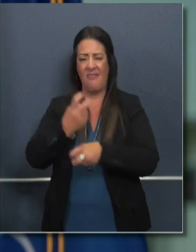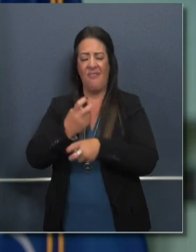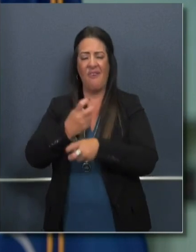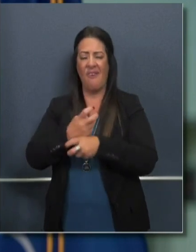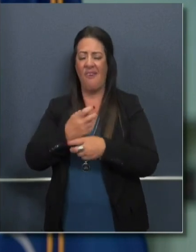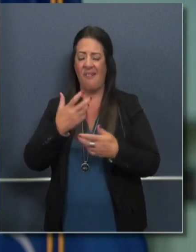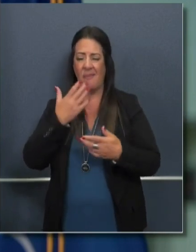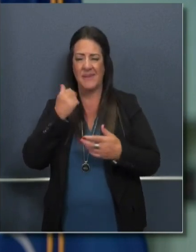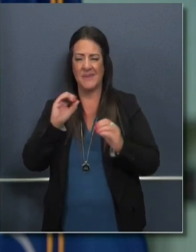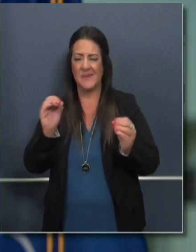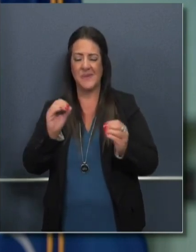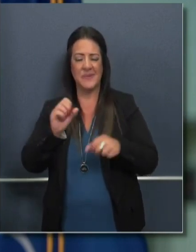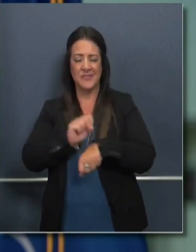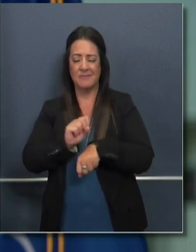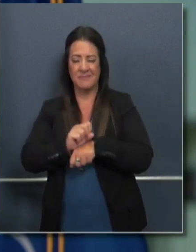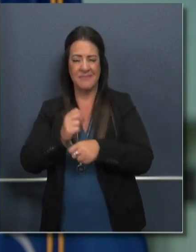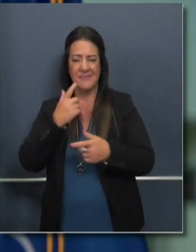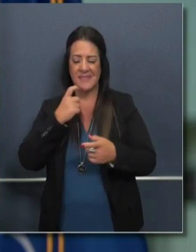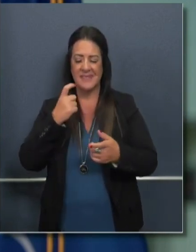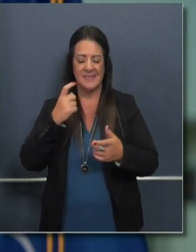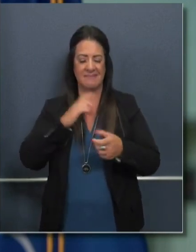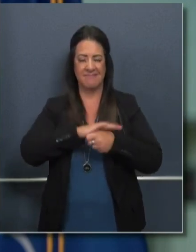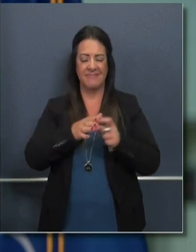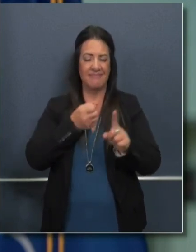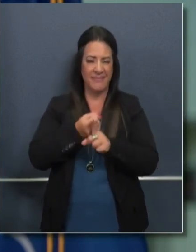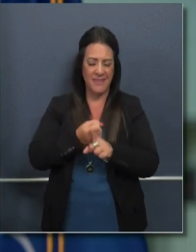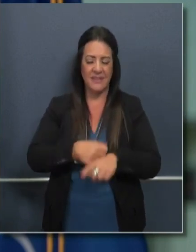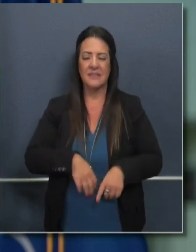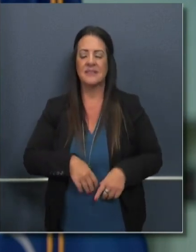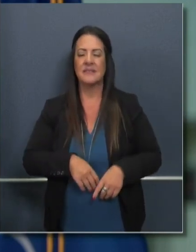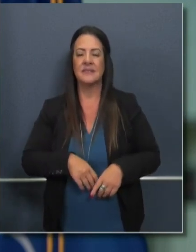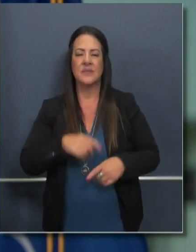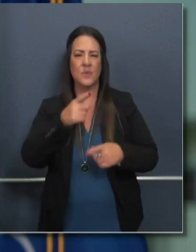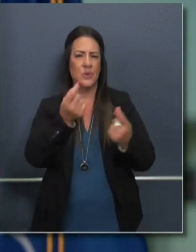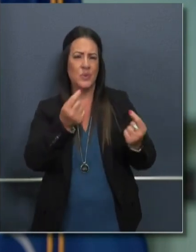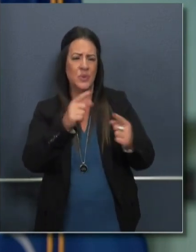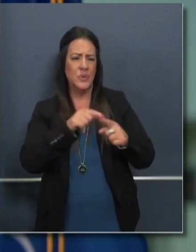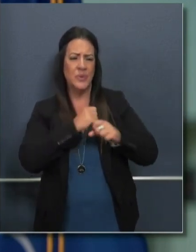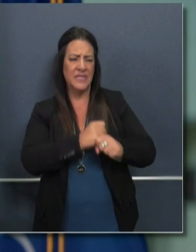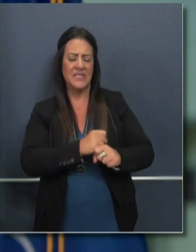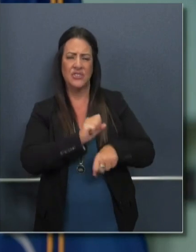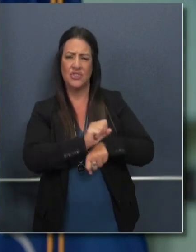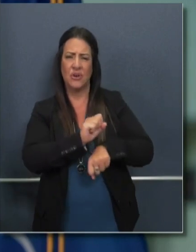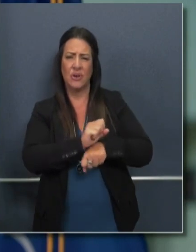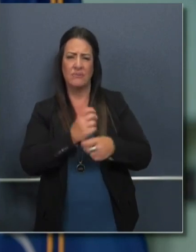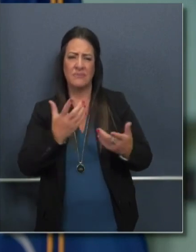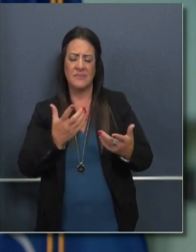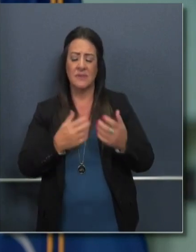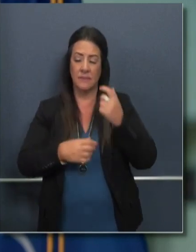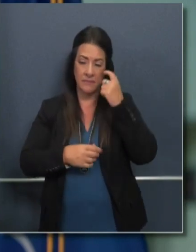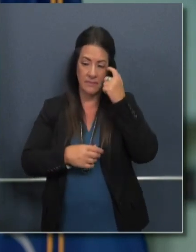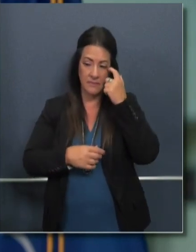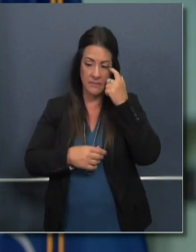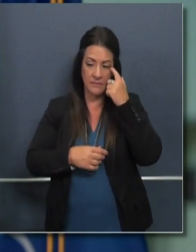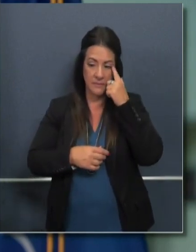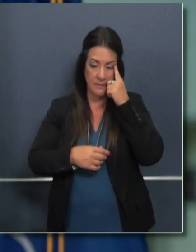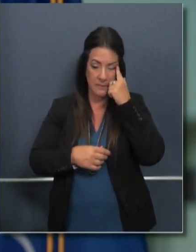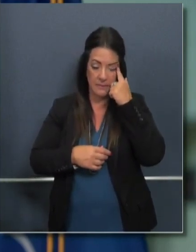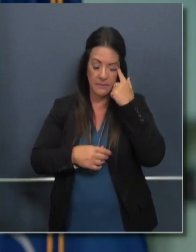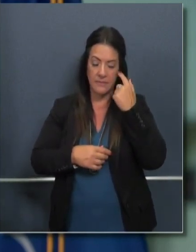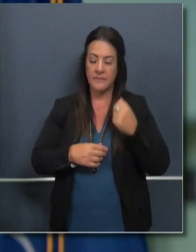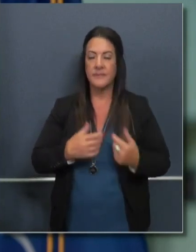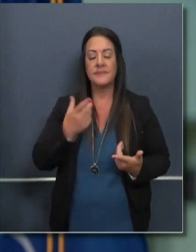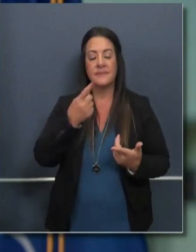protections. Well, if you support contact tracing, and the purpose of contact tracing is to isolate an individual,